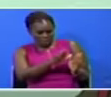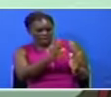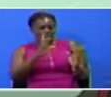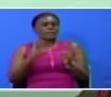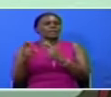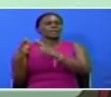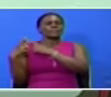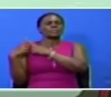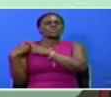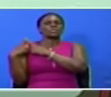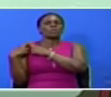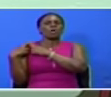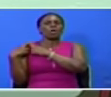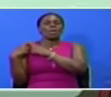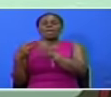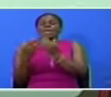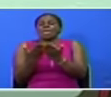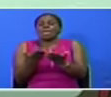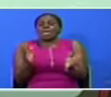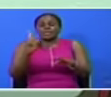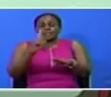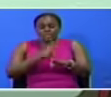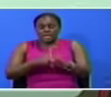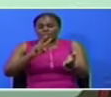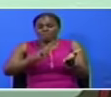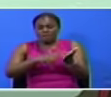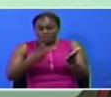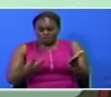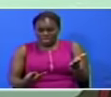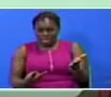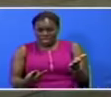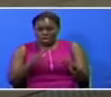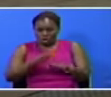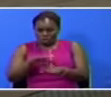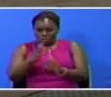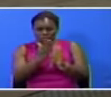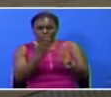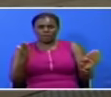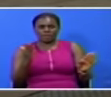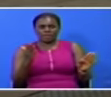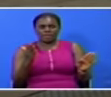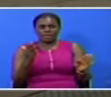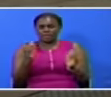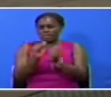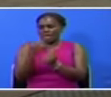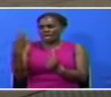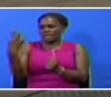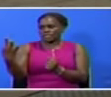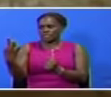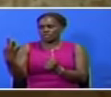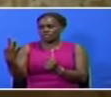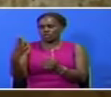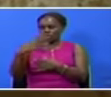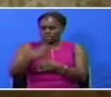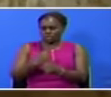responsible if there is any failure on that structure. So far, only 13 body manufacturing